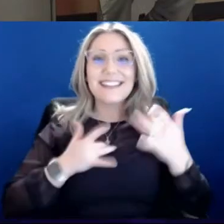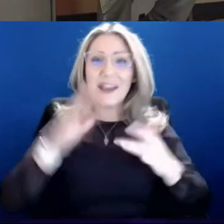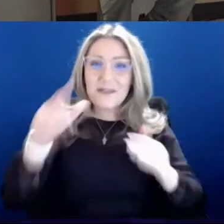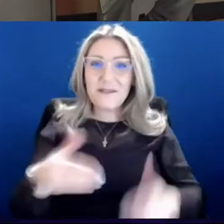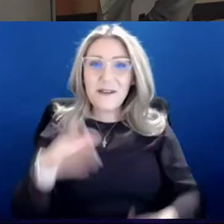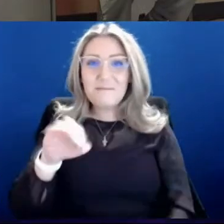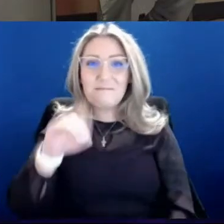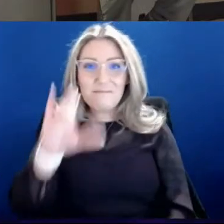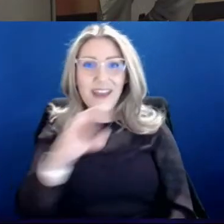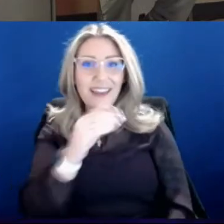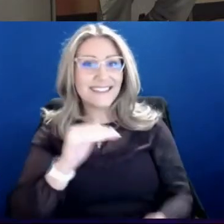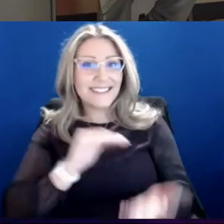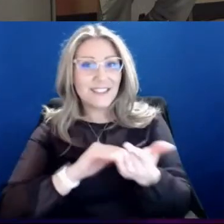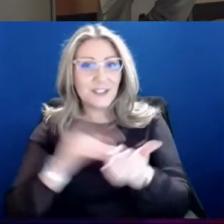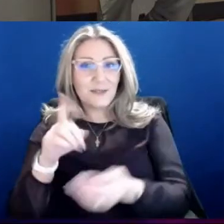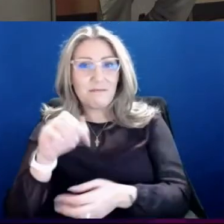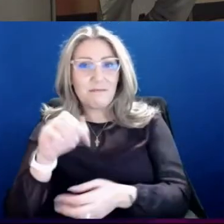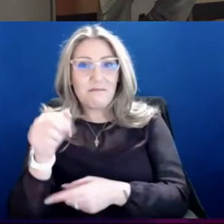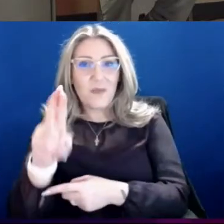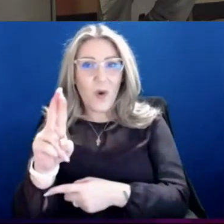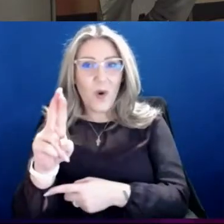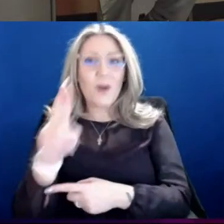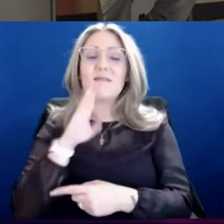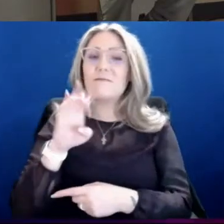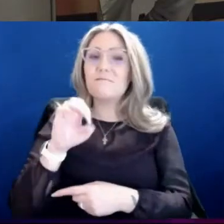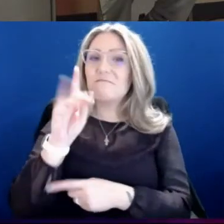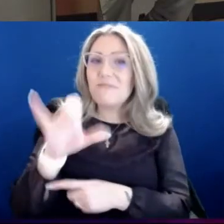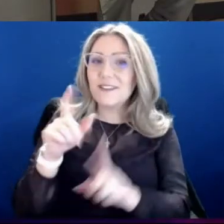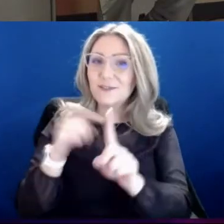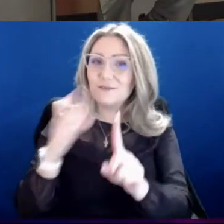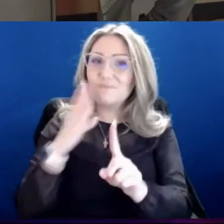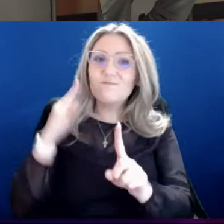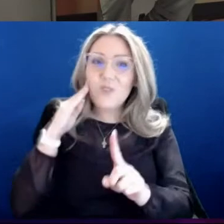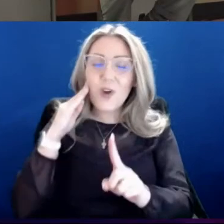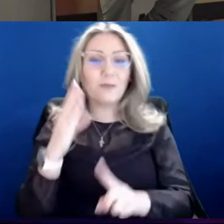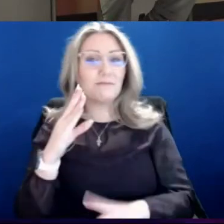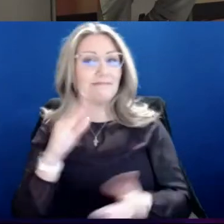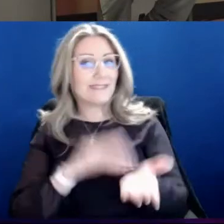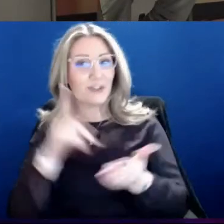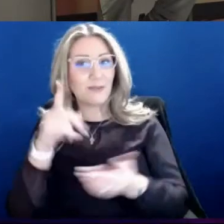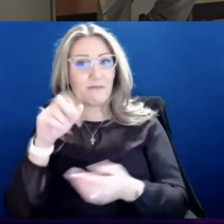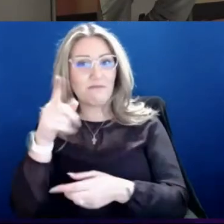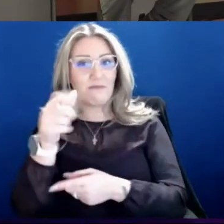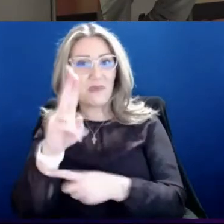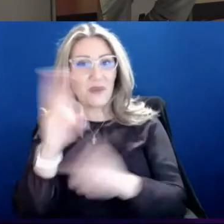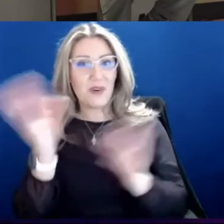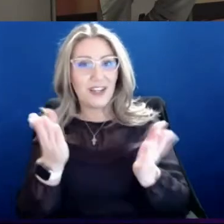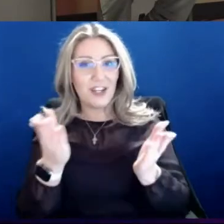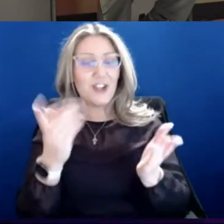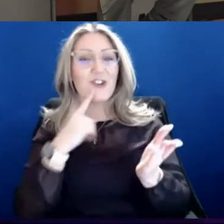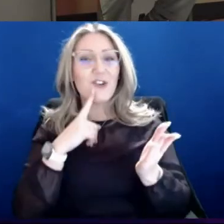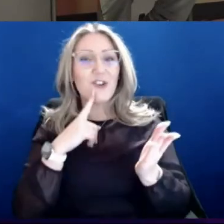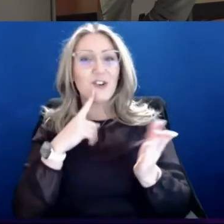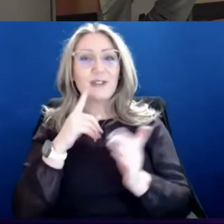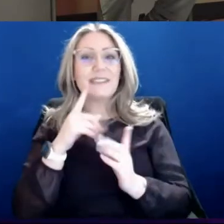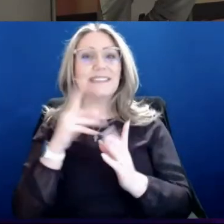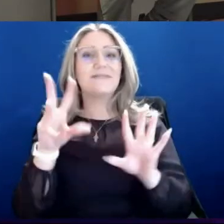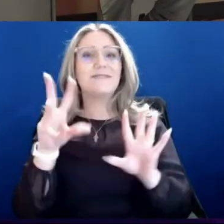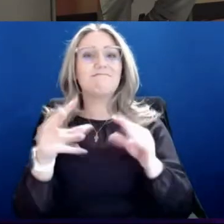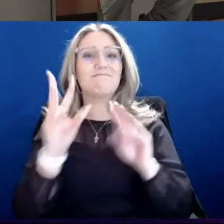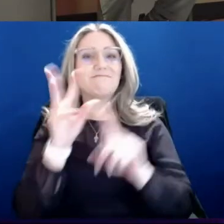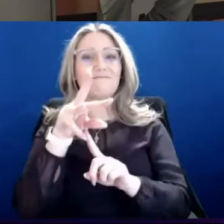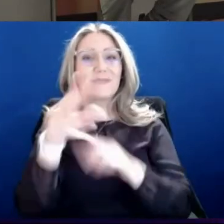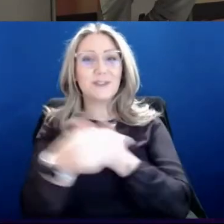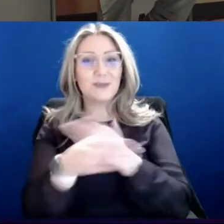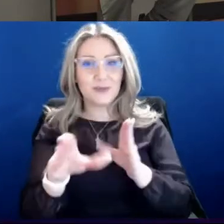to our show. Becky is joining us from home virtually. Dr. Porter is here in studio. It is so good to see you both here back together